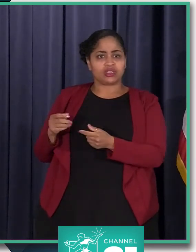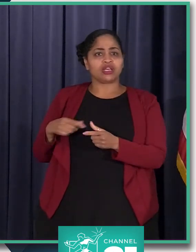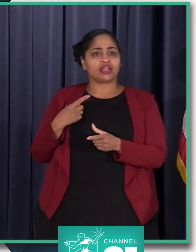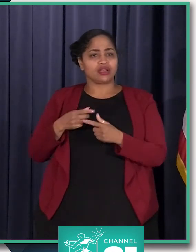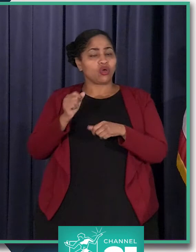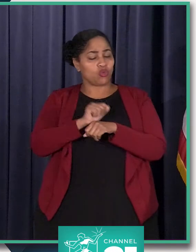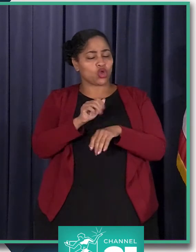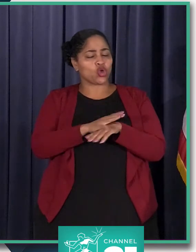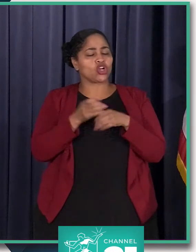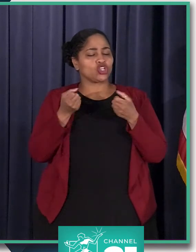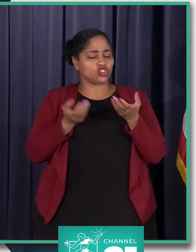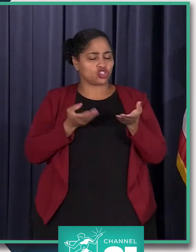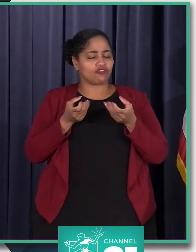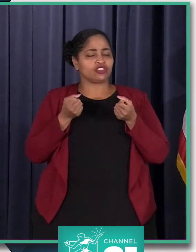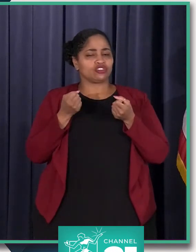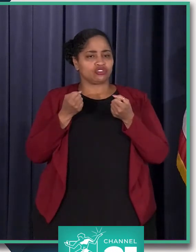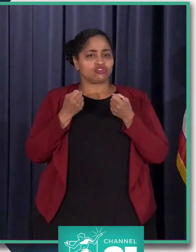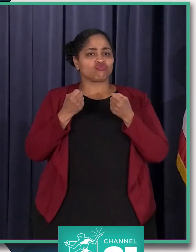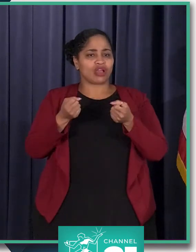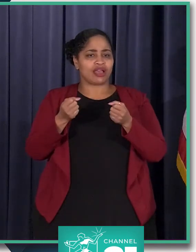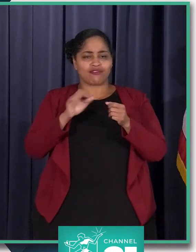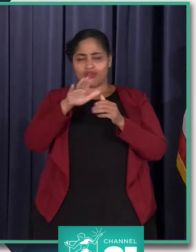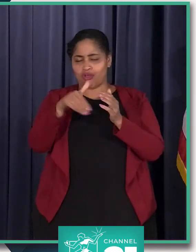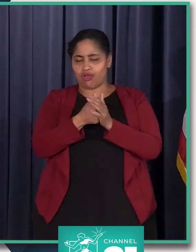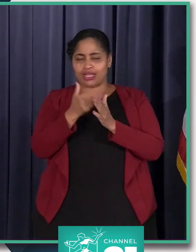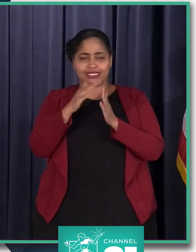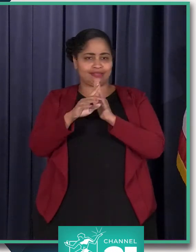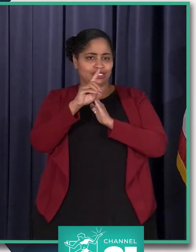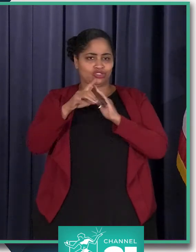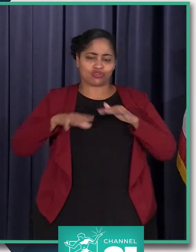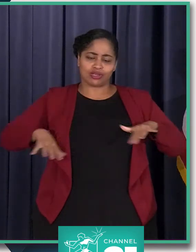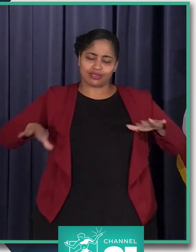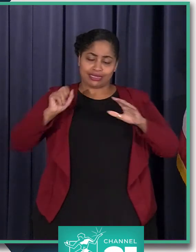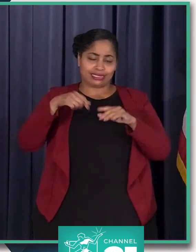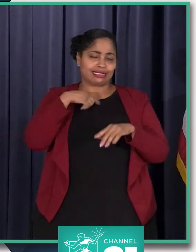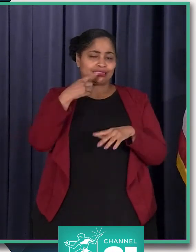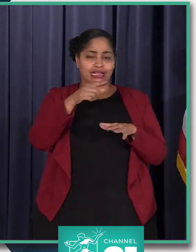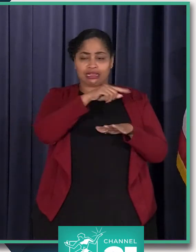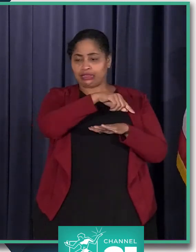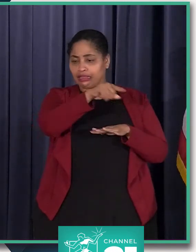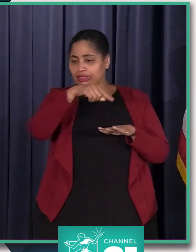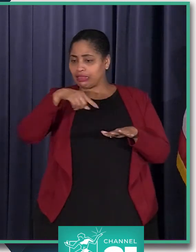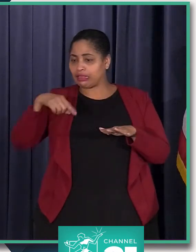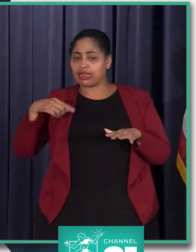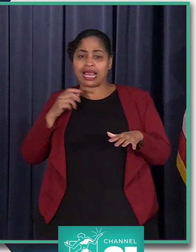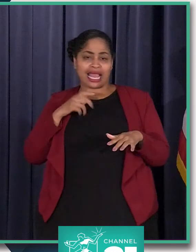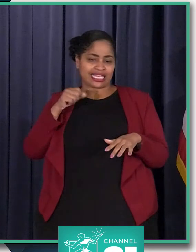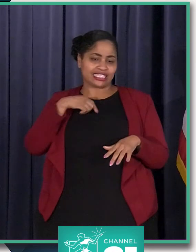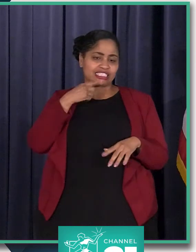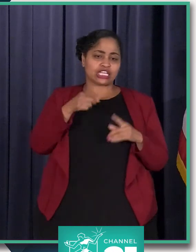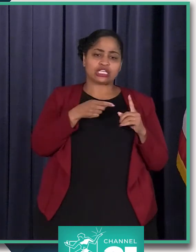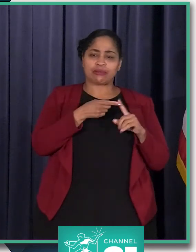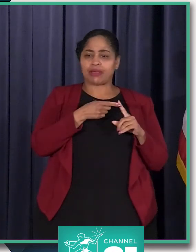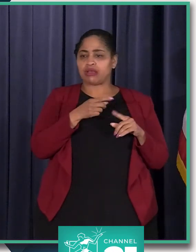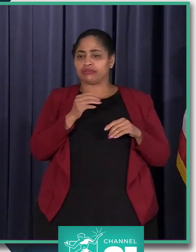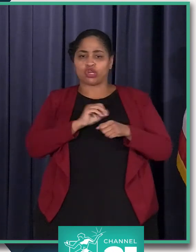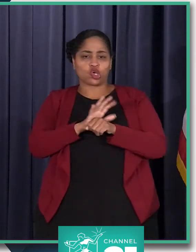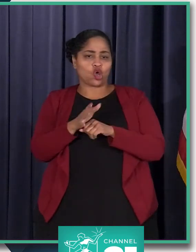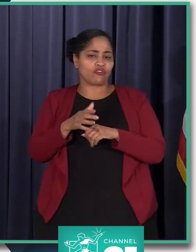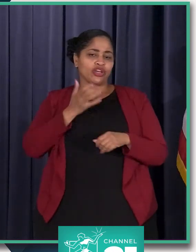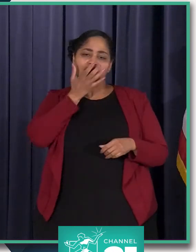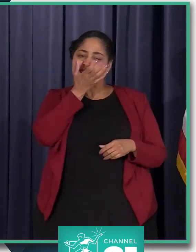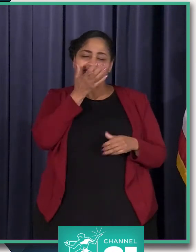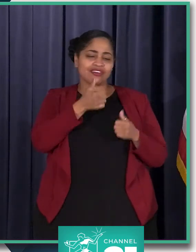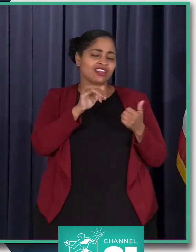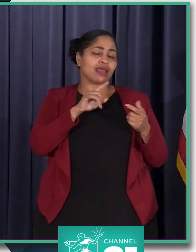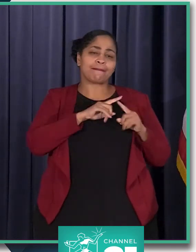working on the service drives across the city. I can tell you about how spread we were on COVID and the grass cutting and everything else. But the service